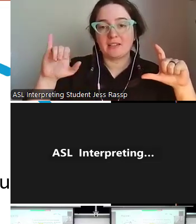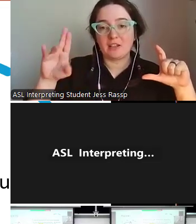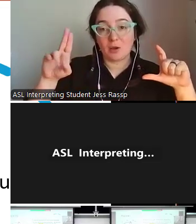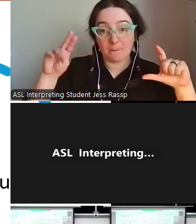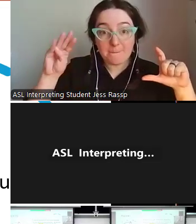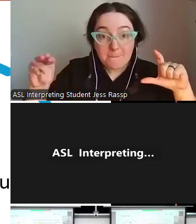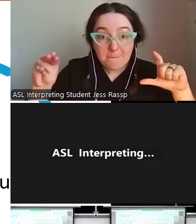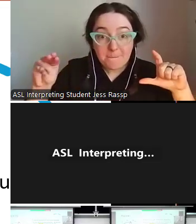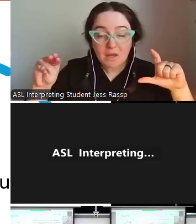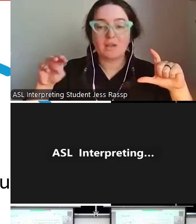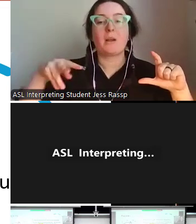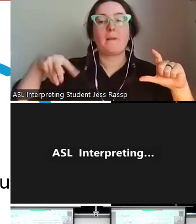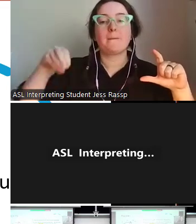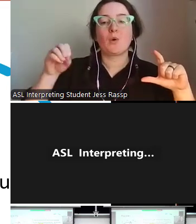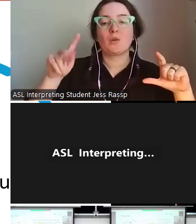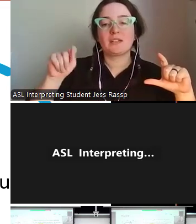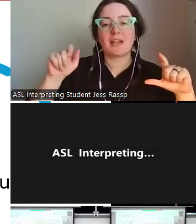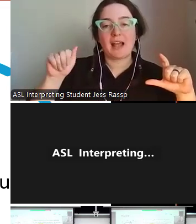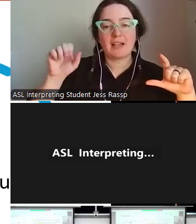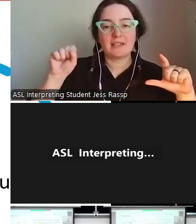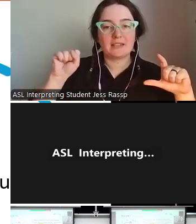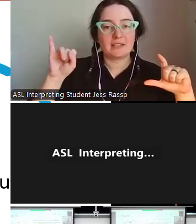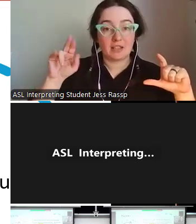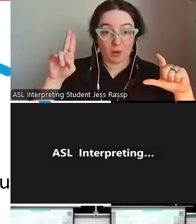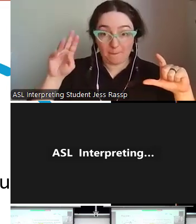That's a lot easier to say. All right.